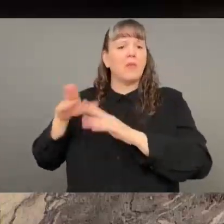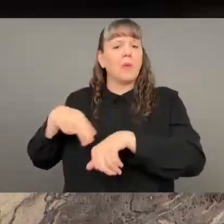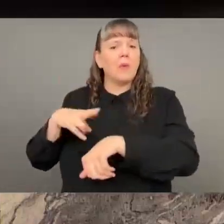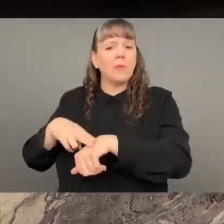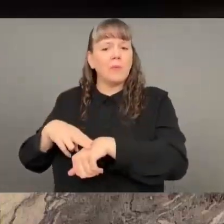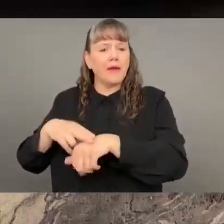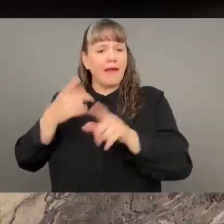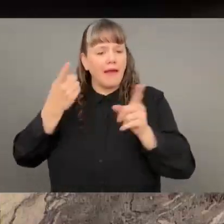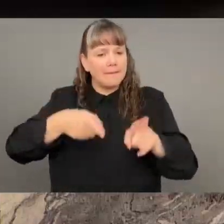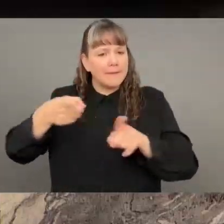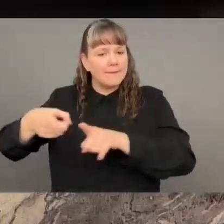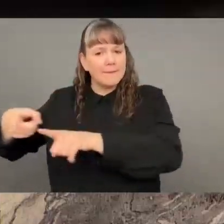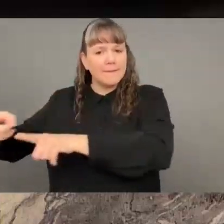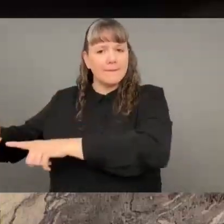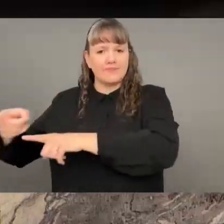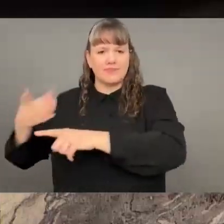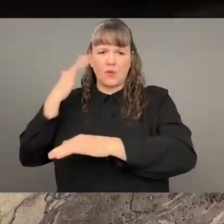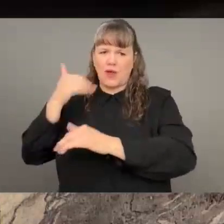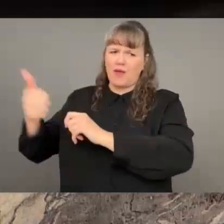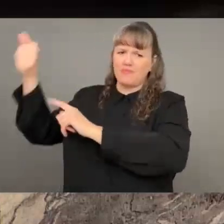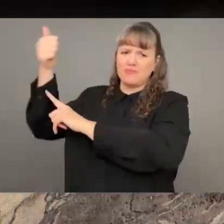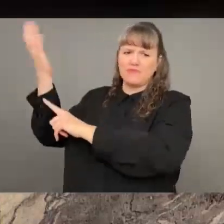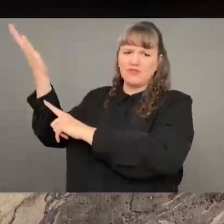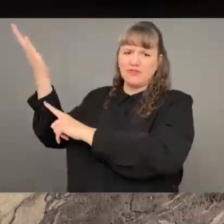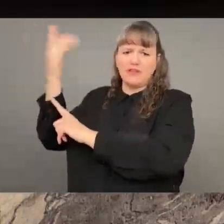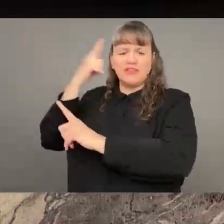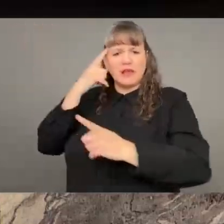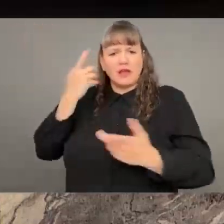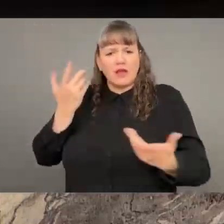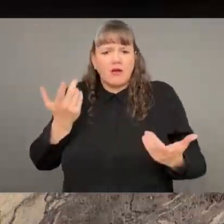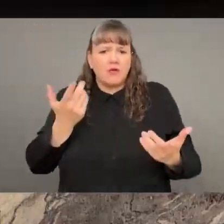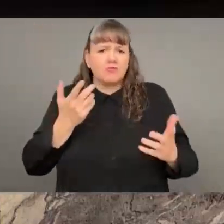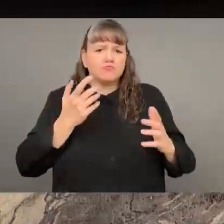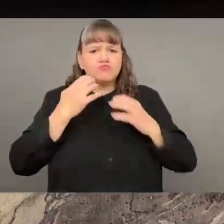first, how can British Columbians tell the difference?